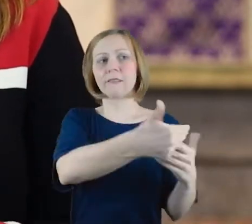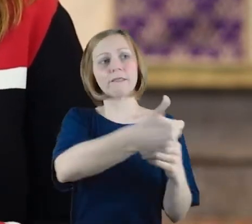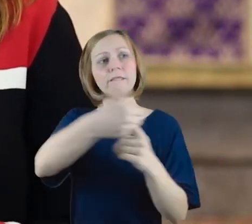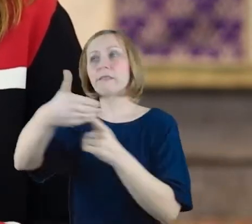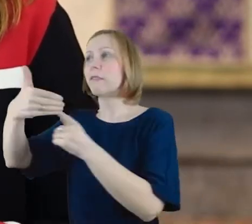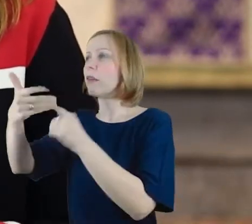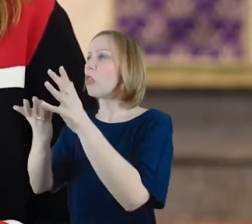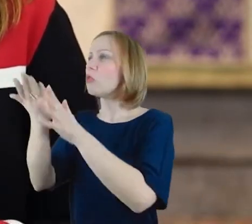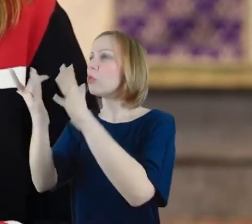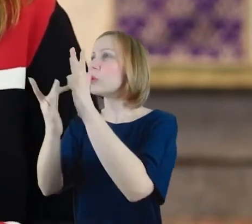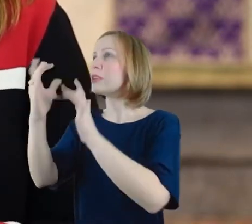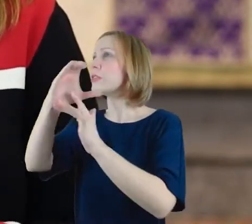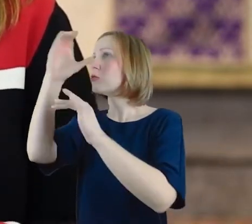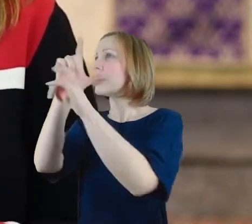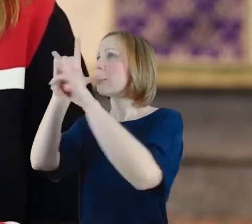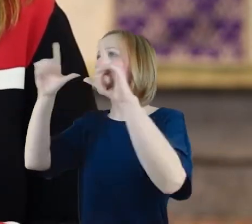our Lord. Amen.